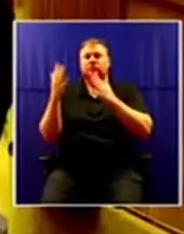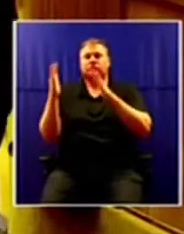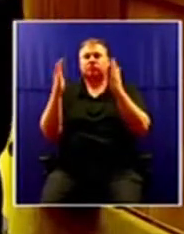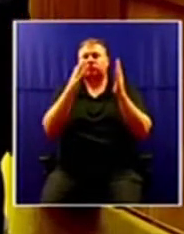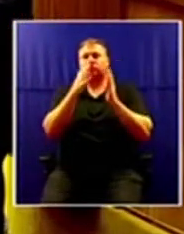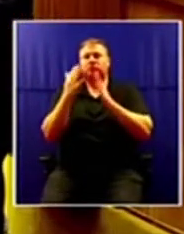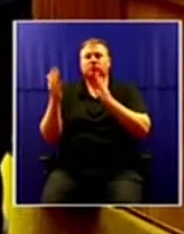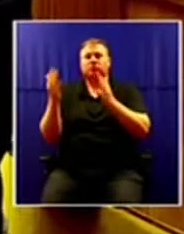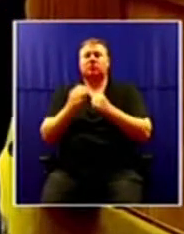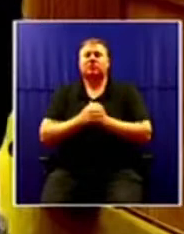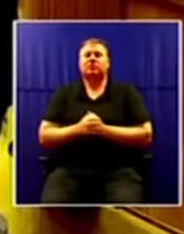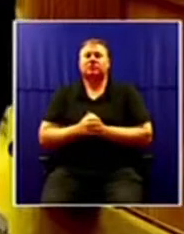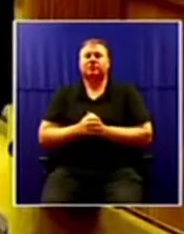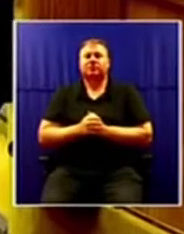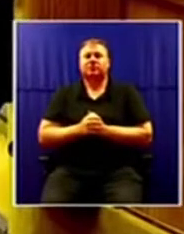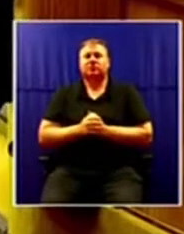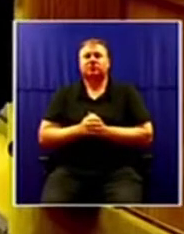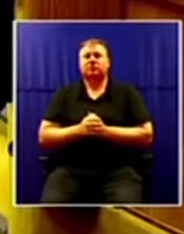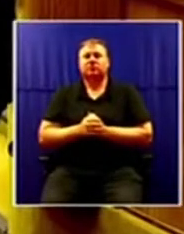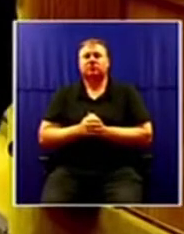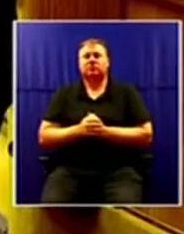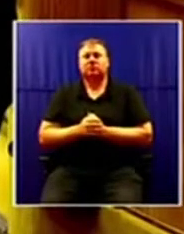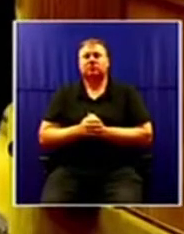Thank you.